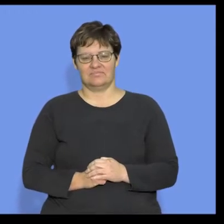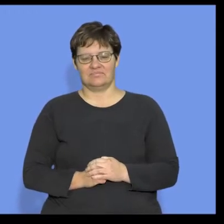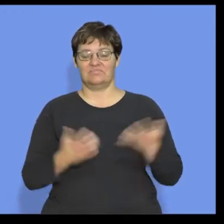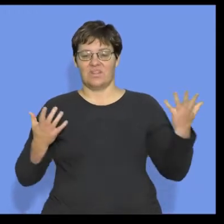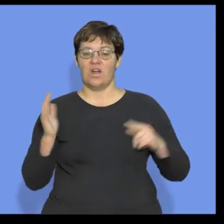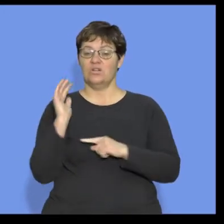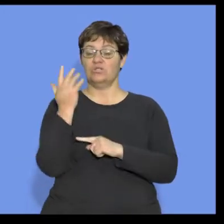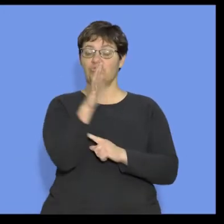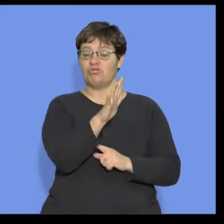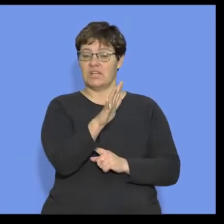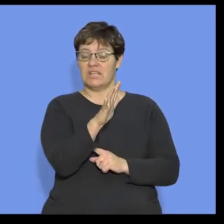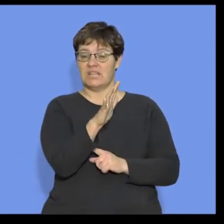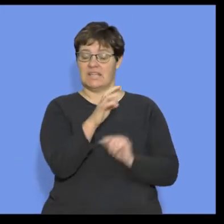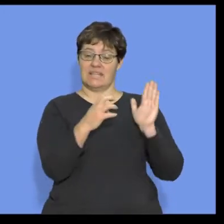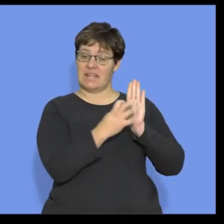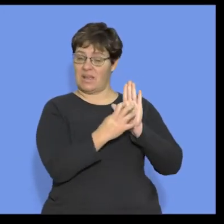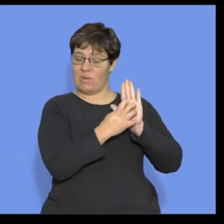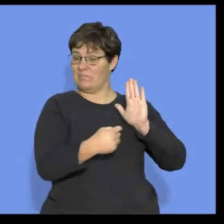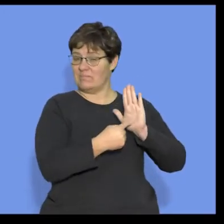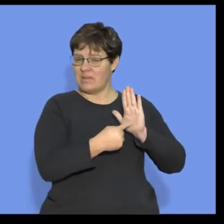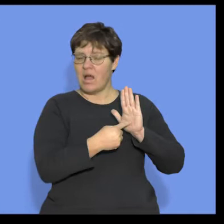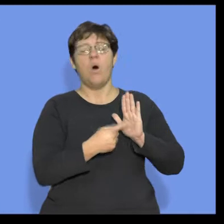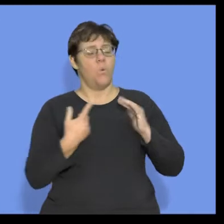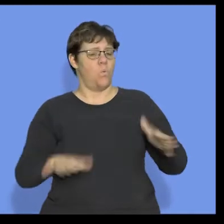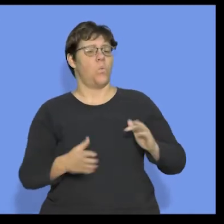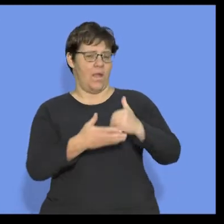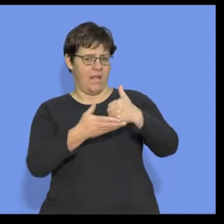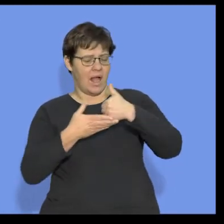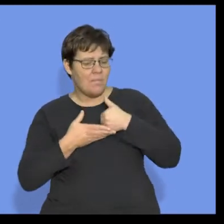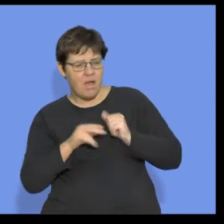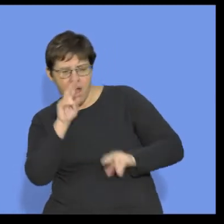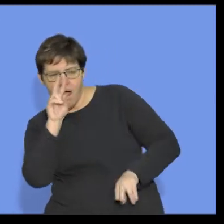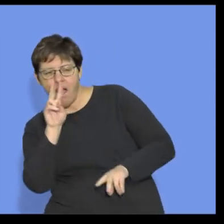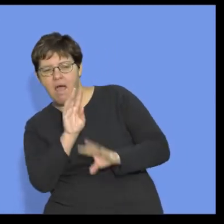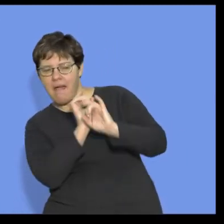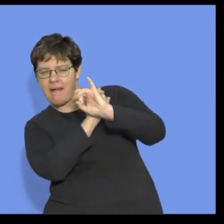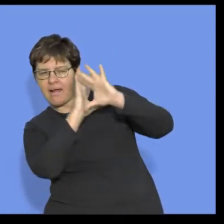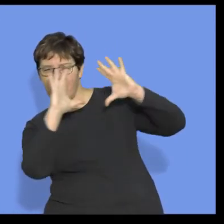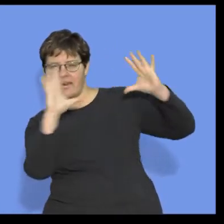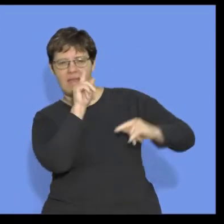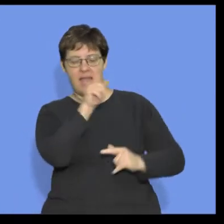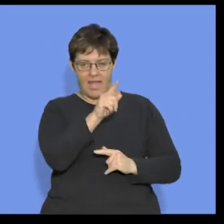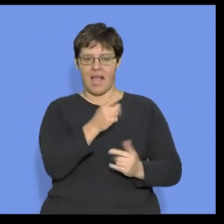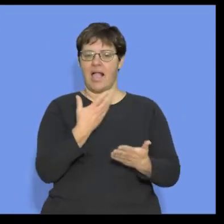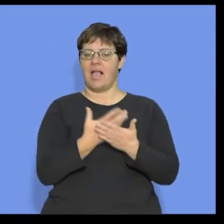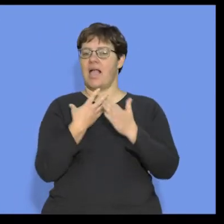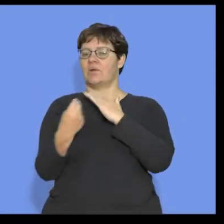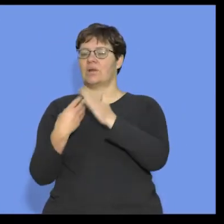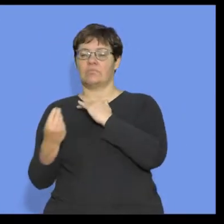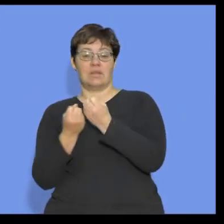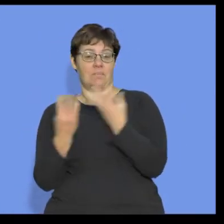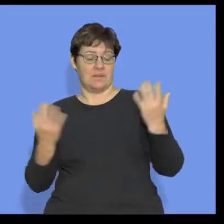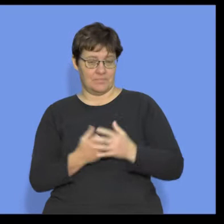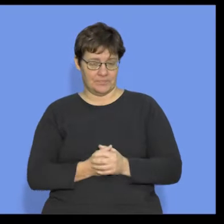Okay. So tree diagram are useful for organizing and visualizing different possible